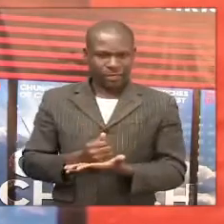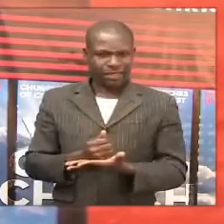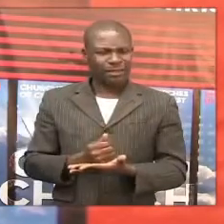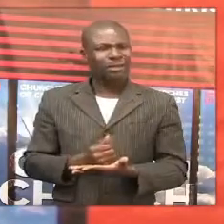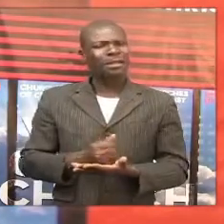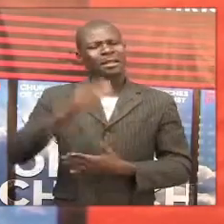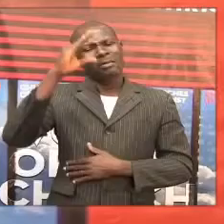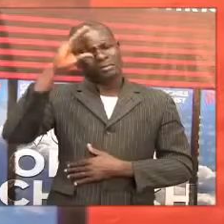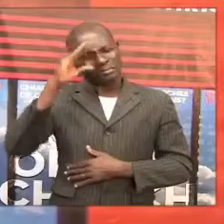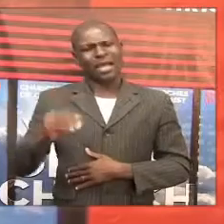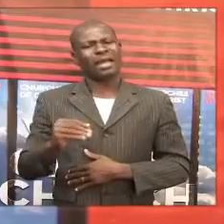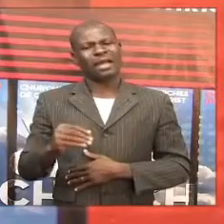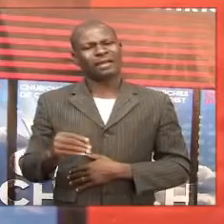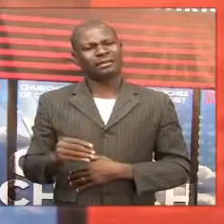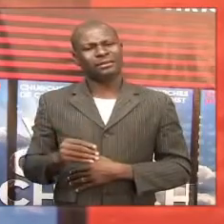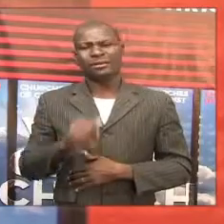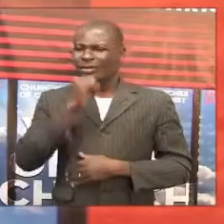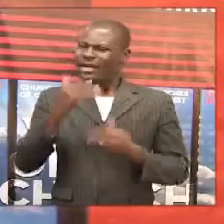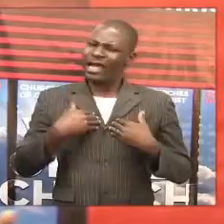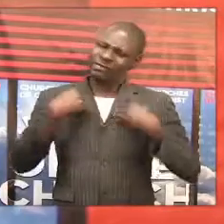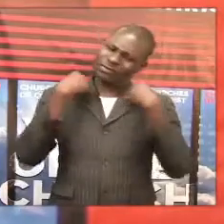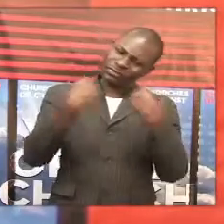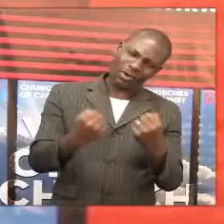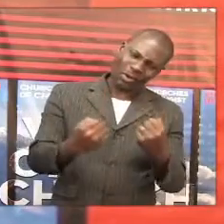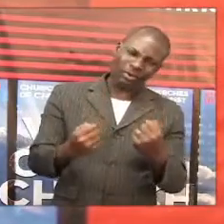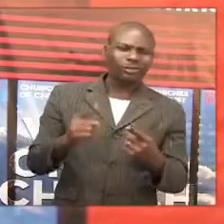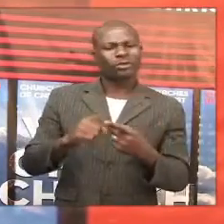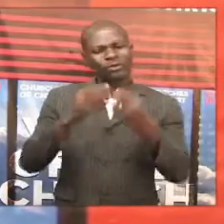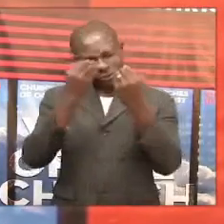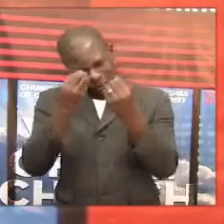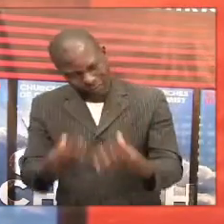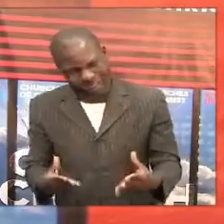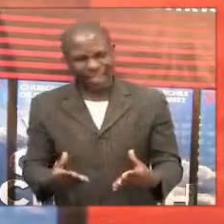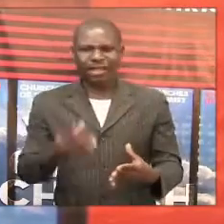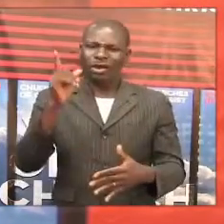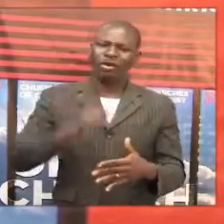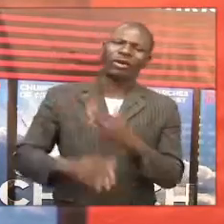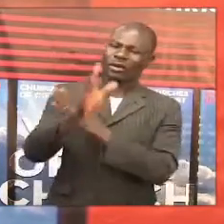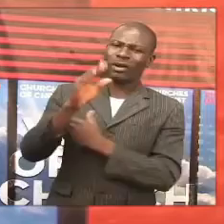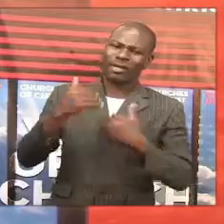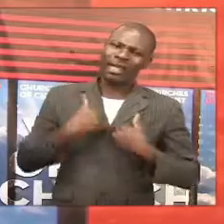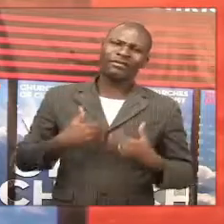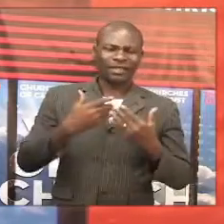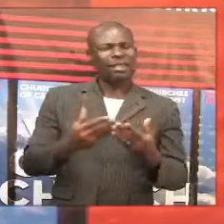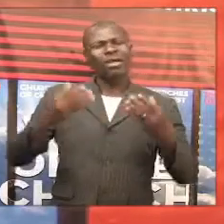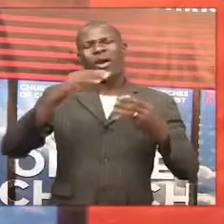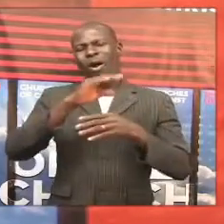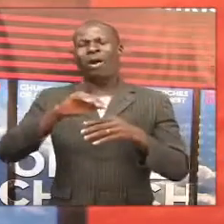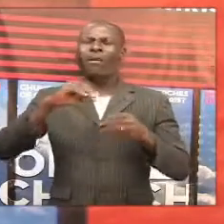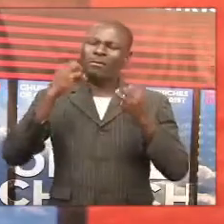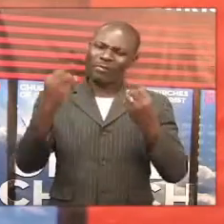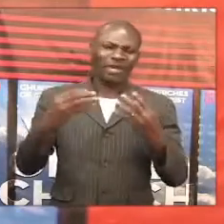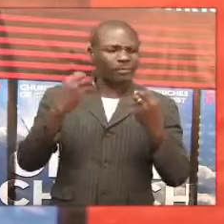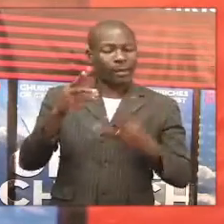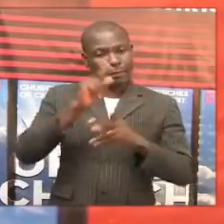so. O ni capacity ya. O ni amemra o di amen yina an. Obe tu me di swa. And ti ni pa do du obia ra. Nu omu wa